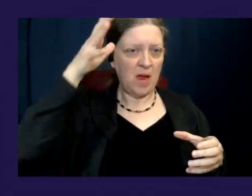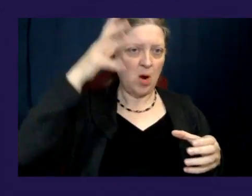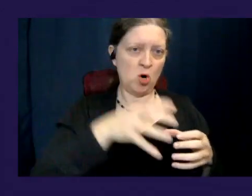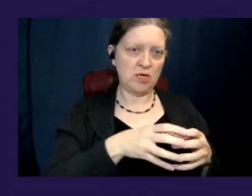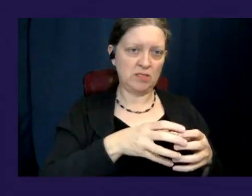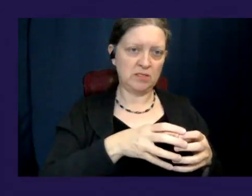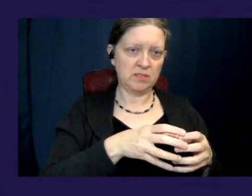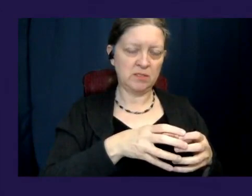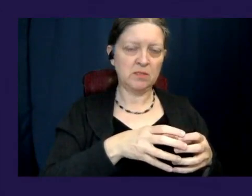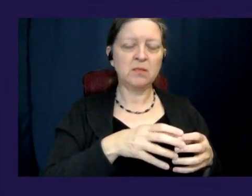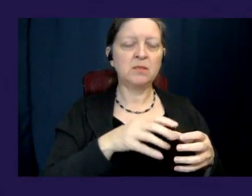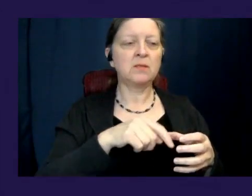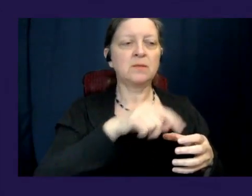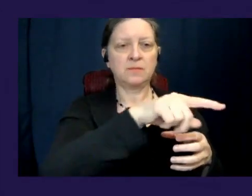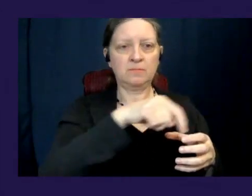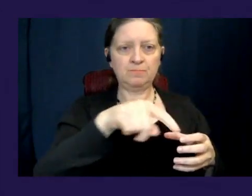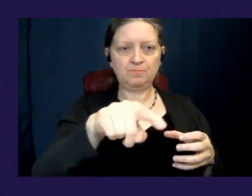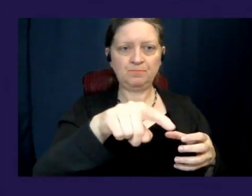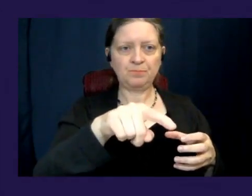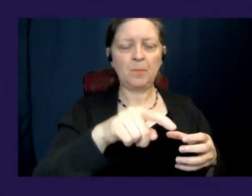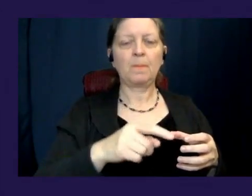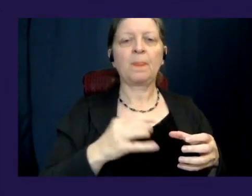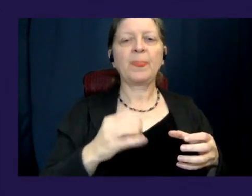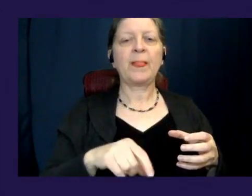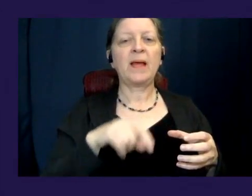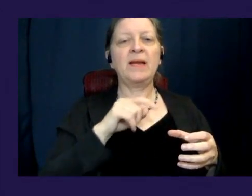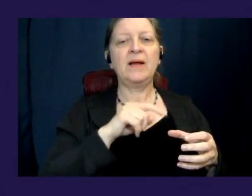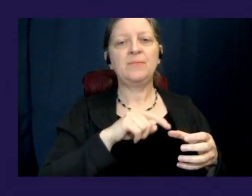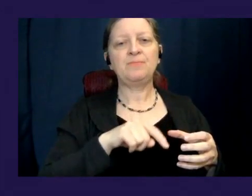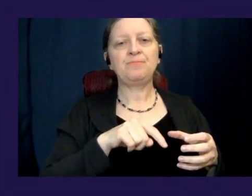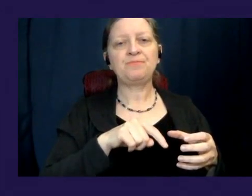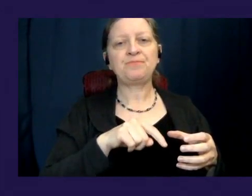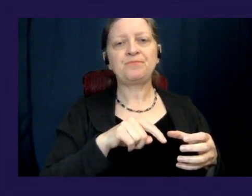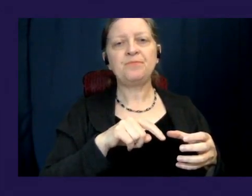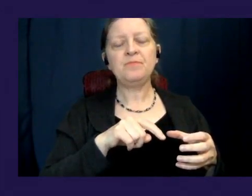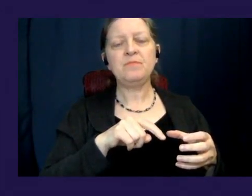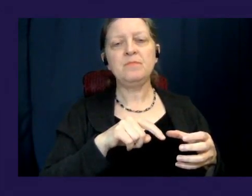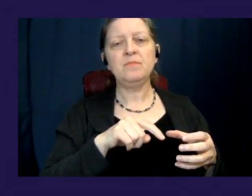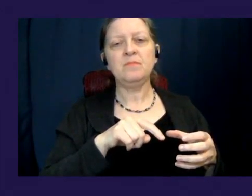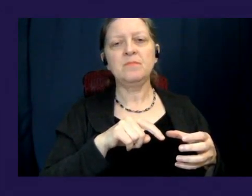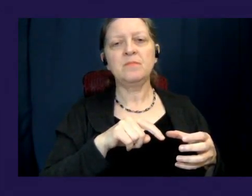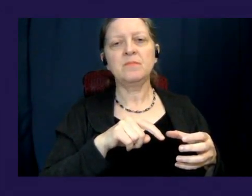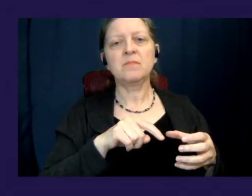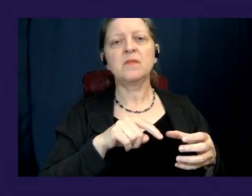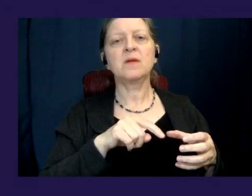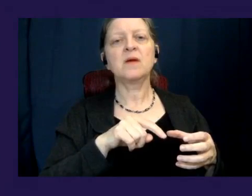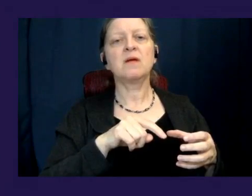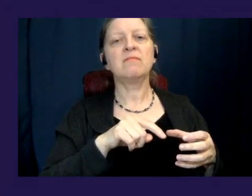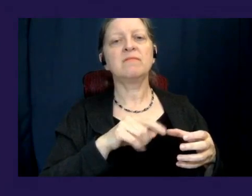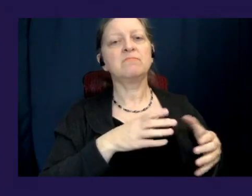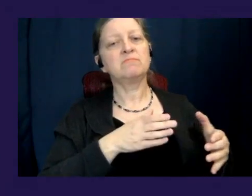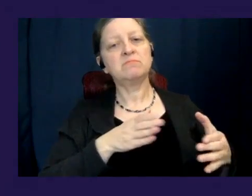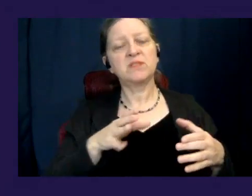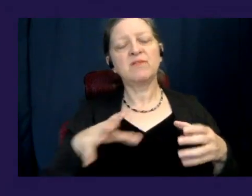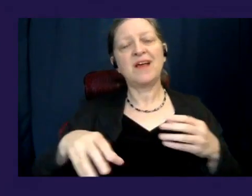communities. And now they've got more into the topics of like abortion,